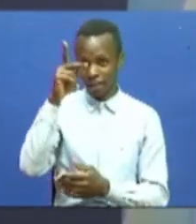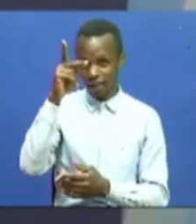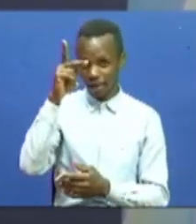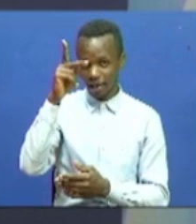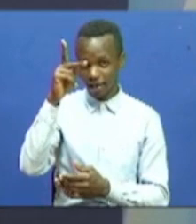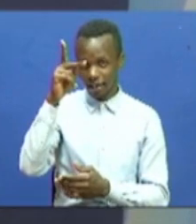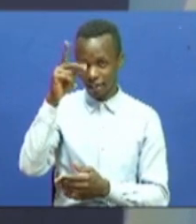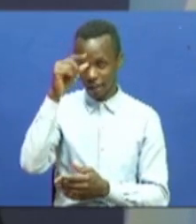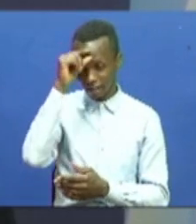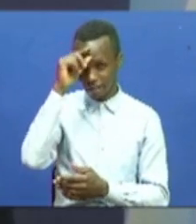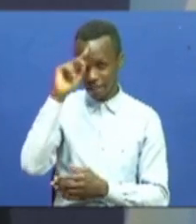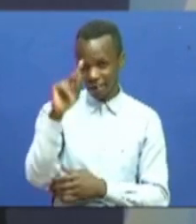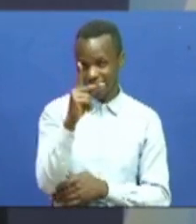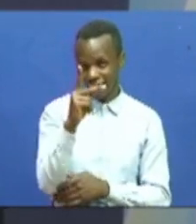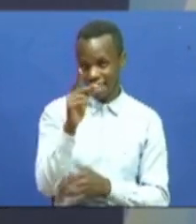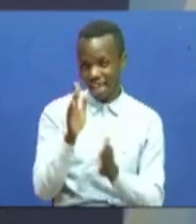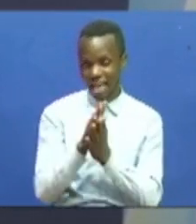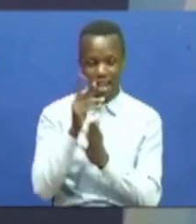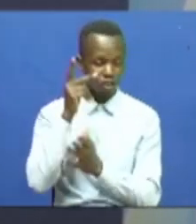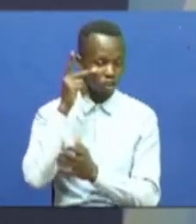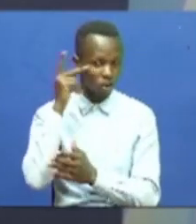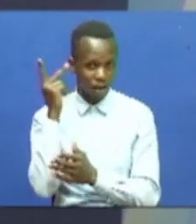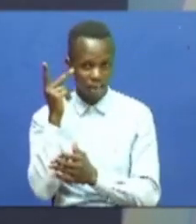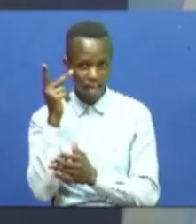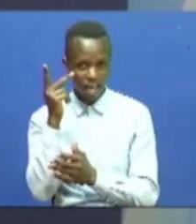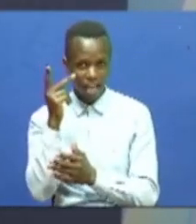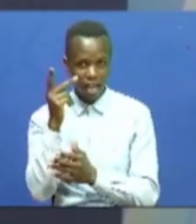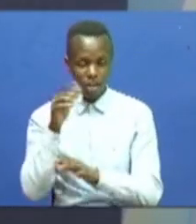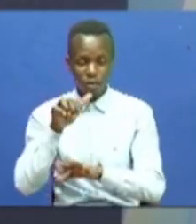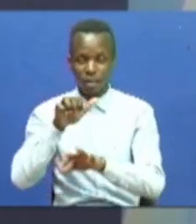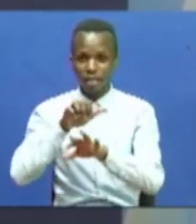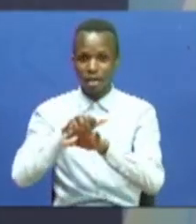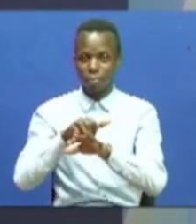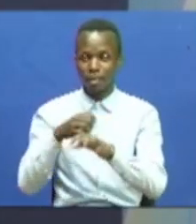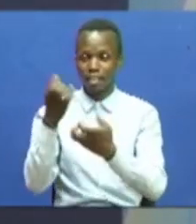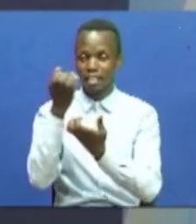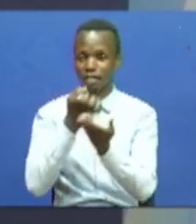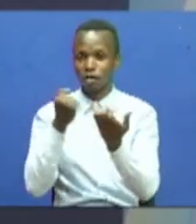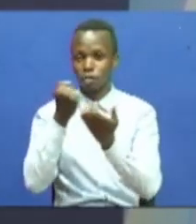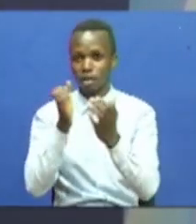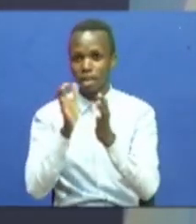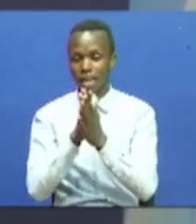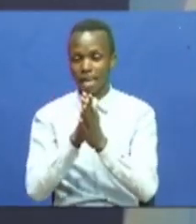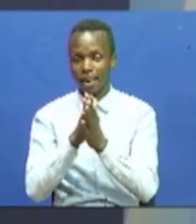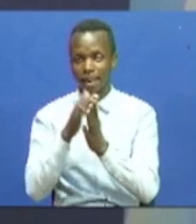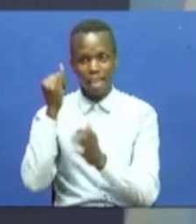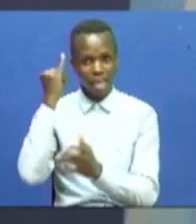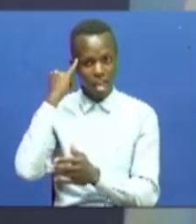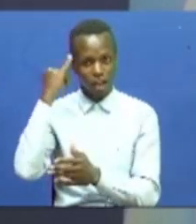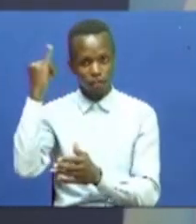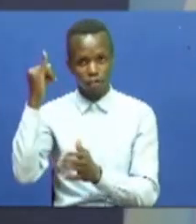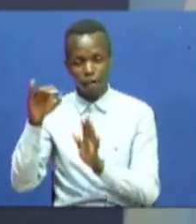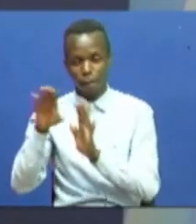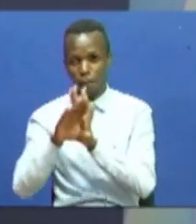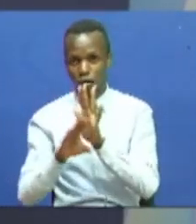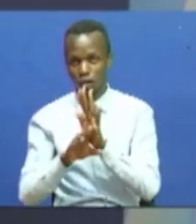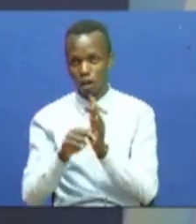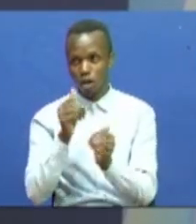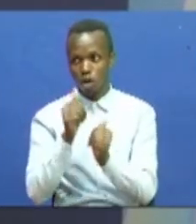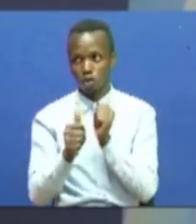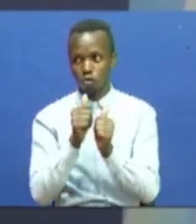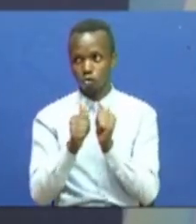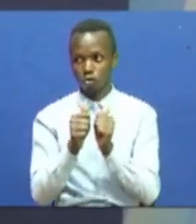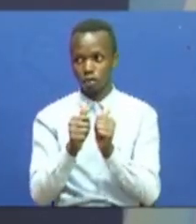enhance not just economic, but also innovative programs to enhance